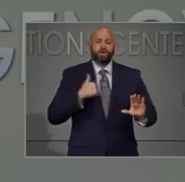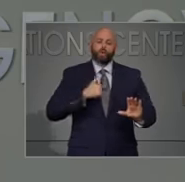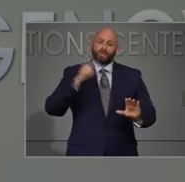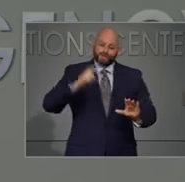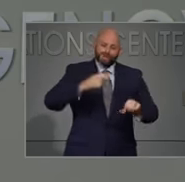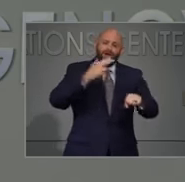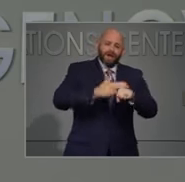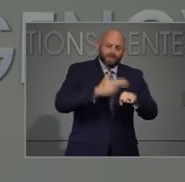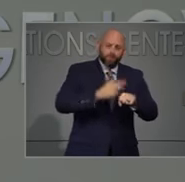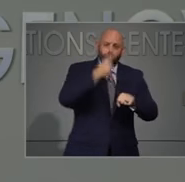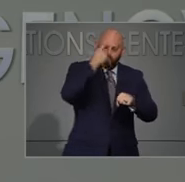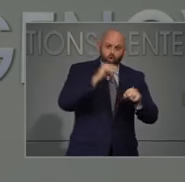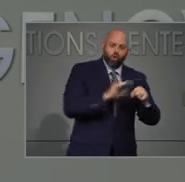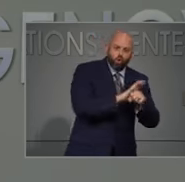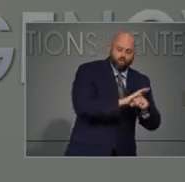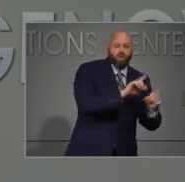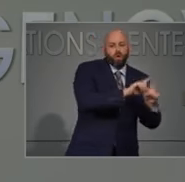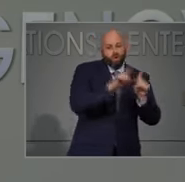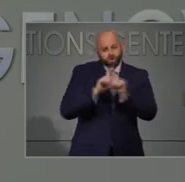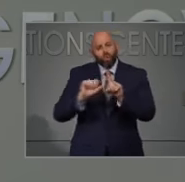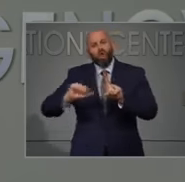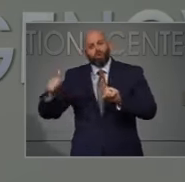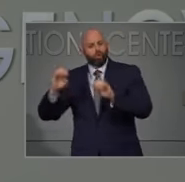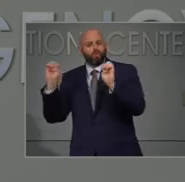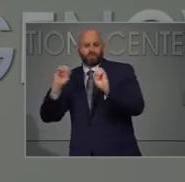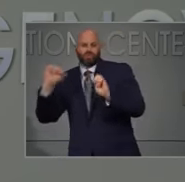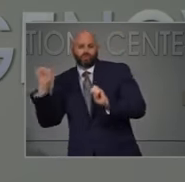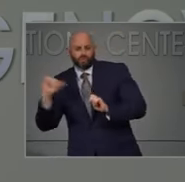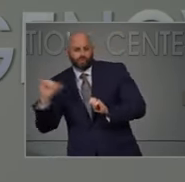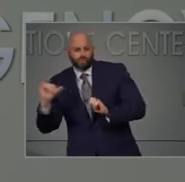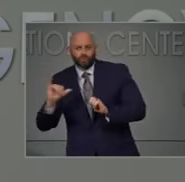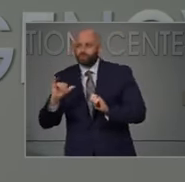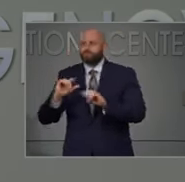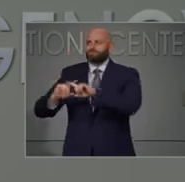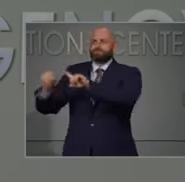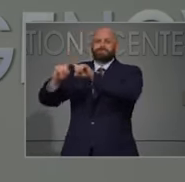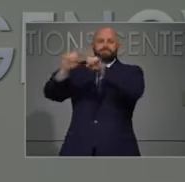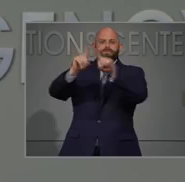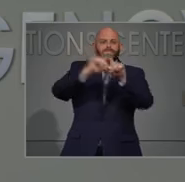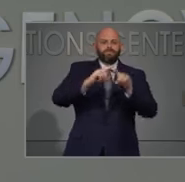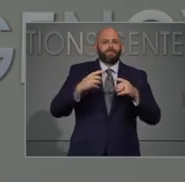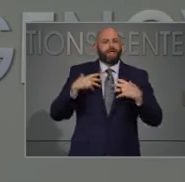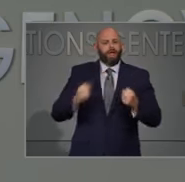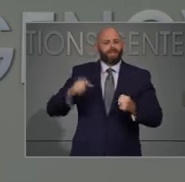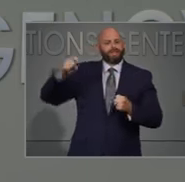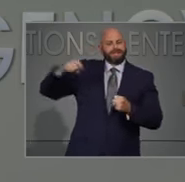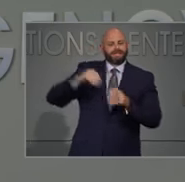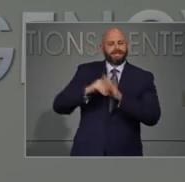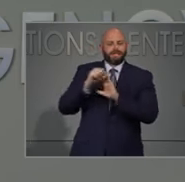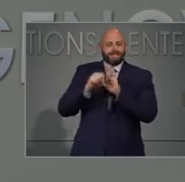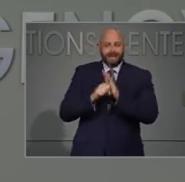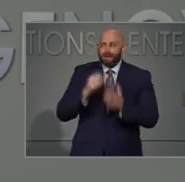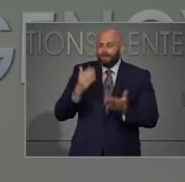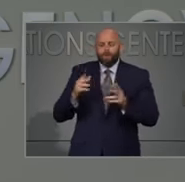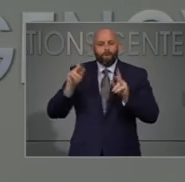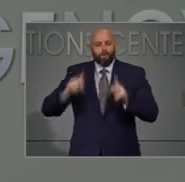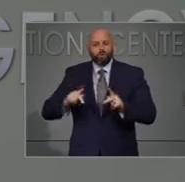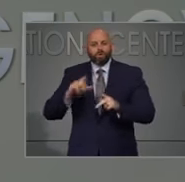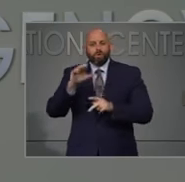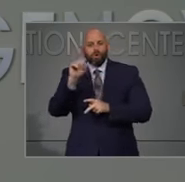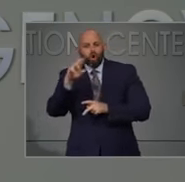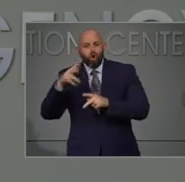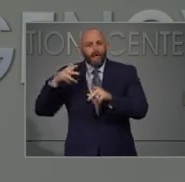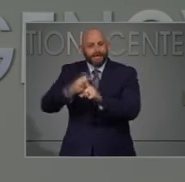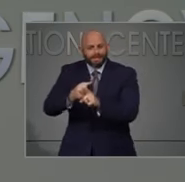there, not just to respond to COVID-19, but to all of the healthcare needs of our state, whether that's a car accident or a heart attack.